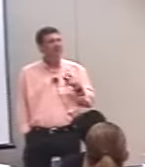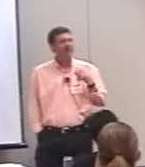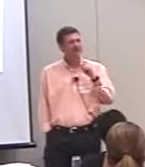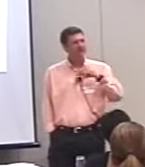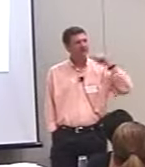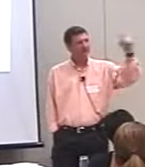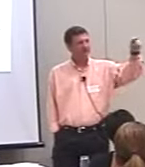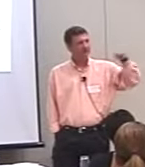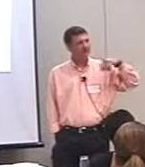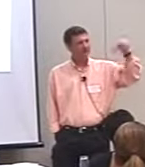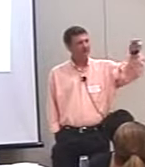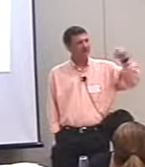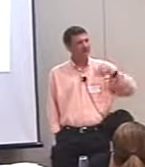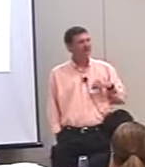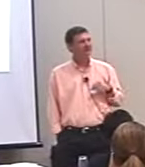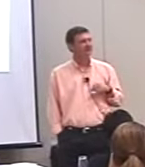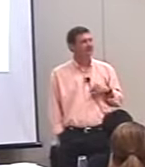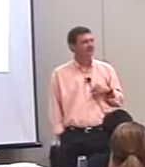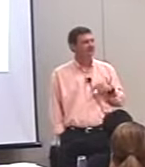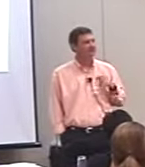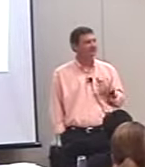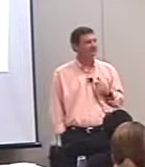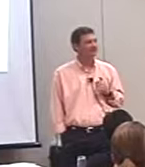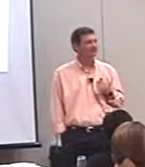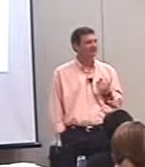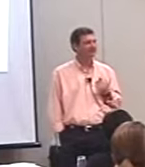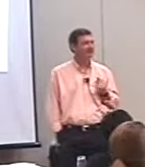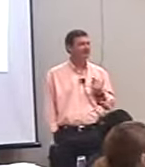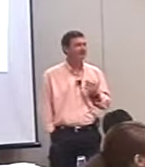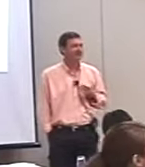Maybe we should look at transferring Sarah to you, because it sounds like you've got this